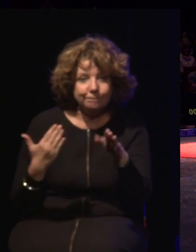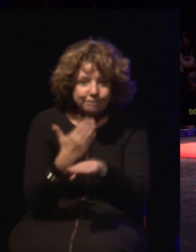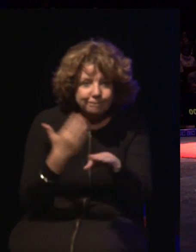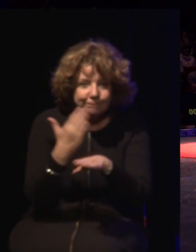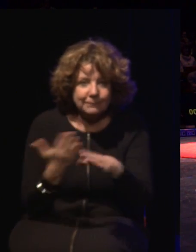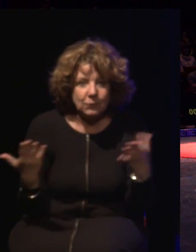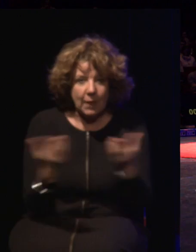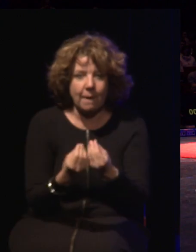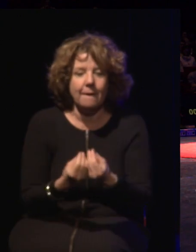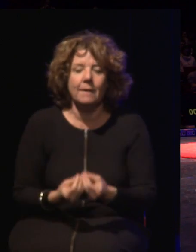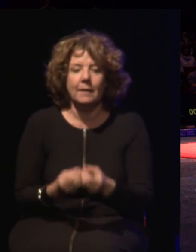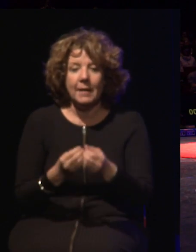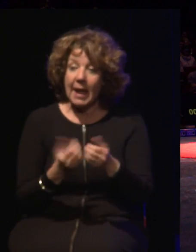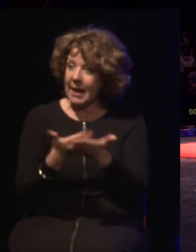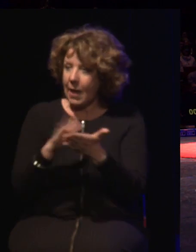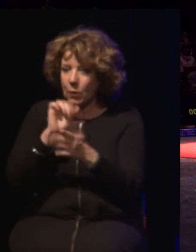make globally.